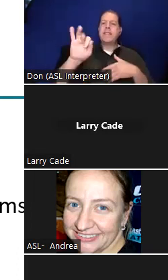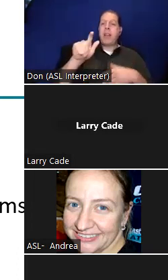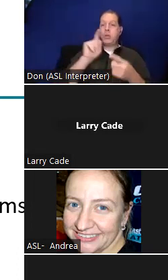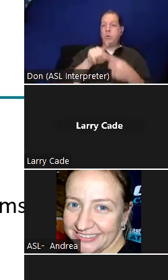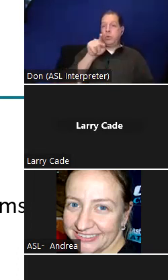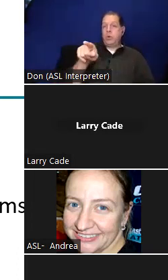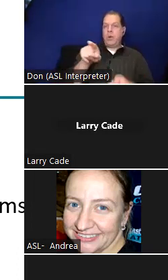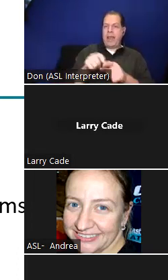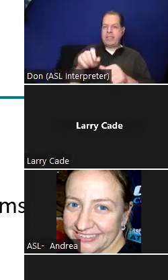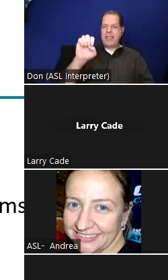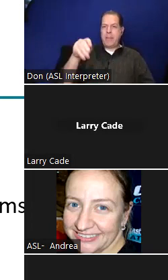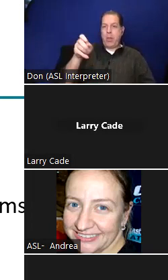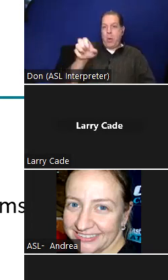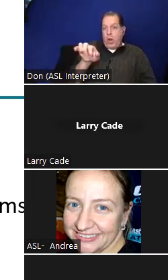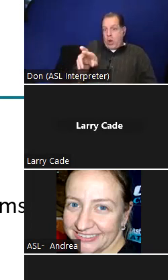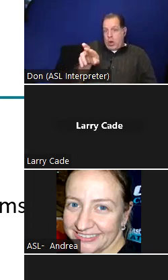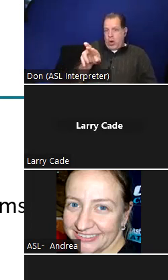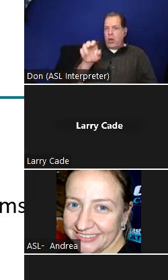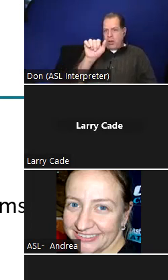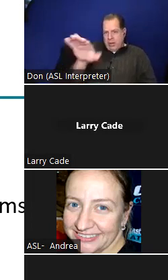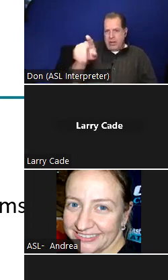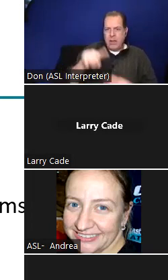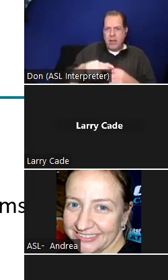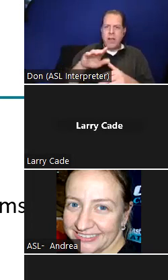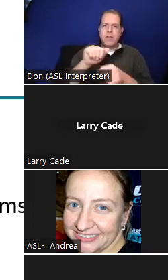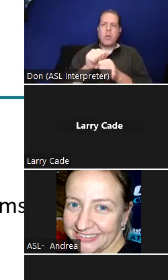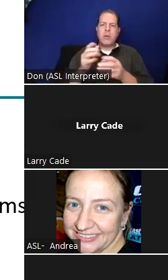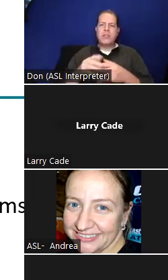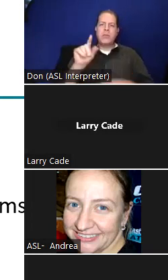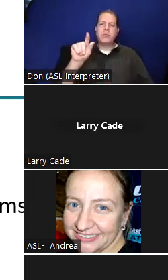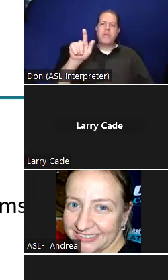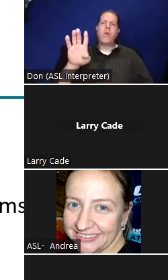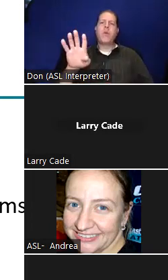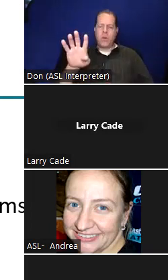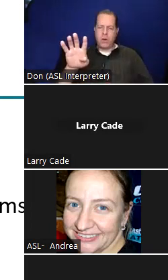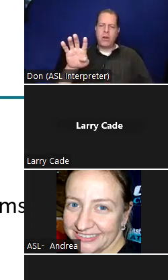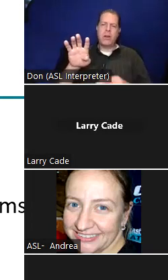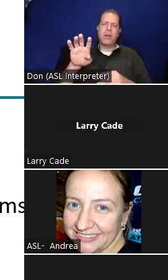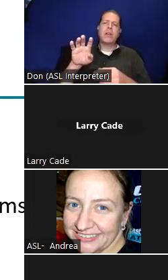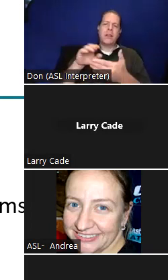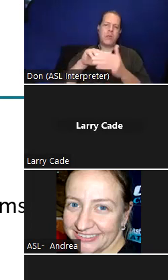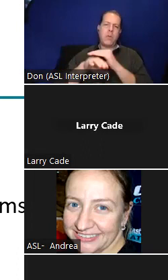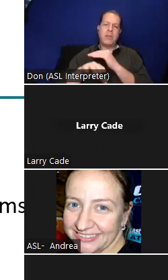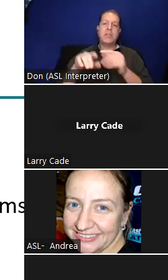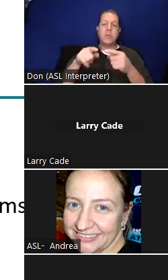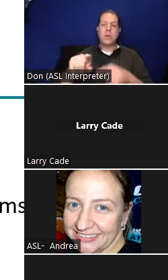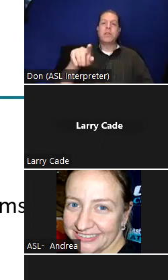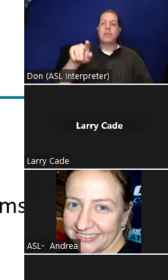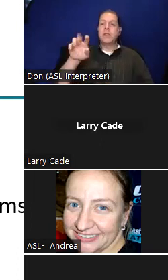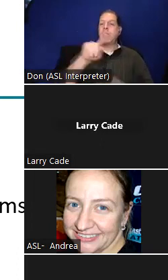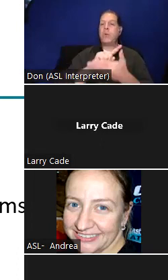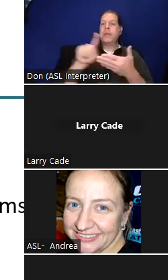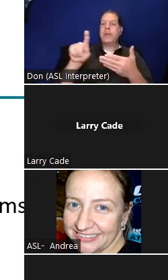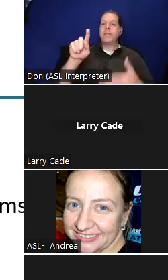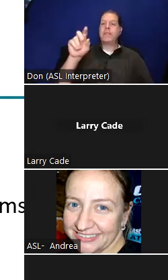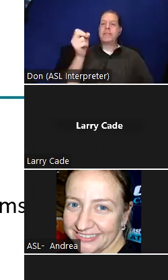as the employer with all of your employees' 2024 enrollments. And that will come in the week of December 12th.